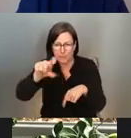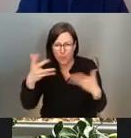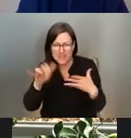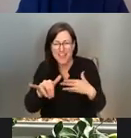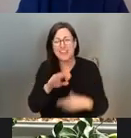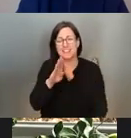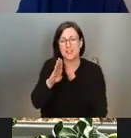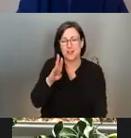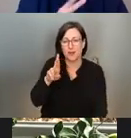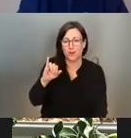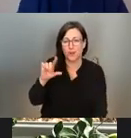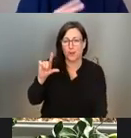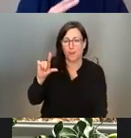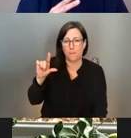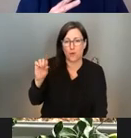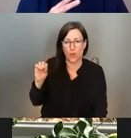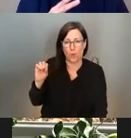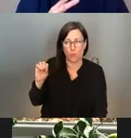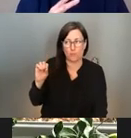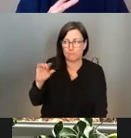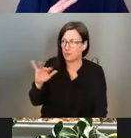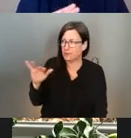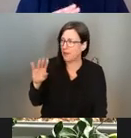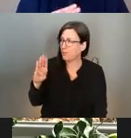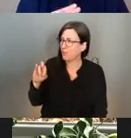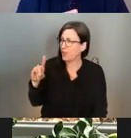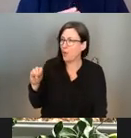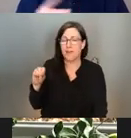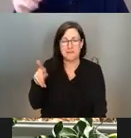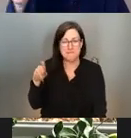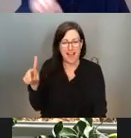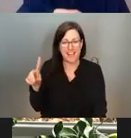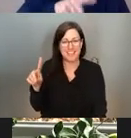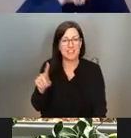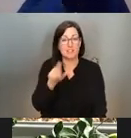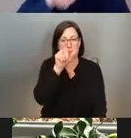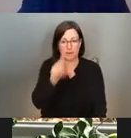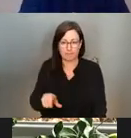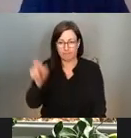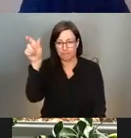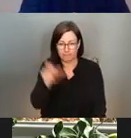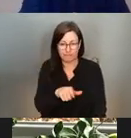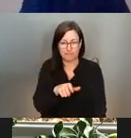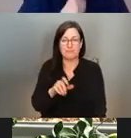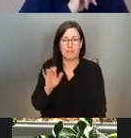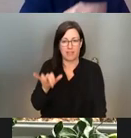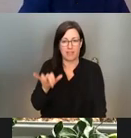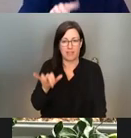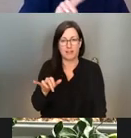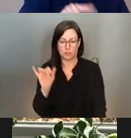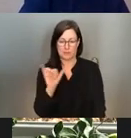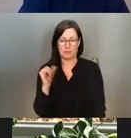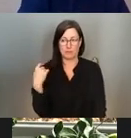a Brillo pad that I cut down to the shape of an X, that movement on the back of the back or on the